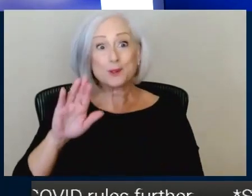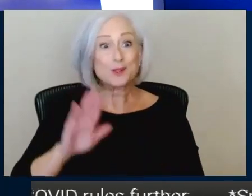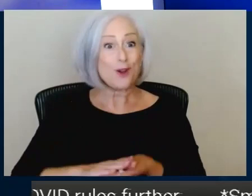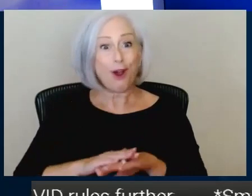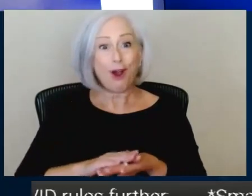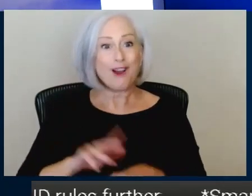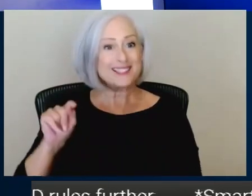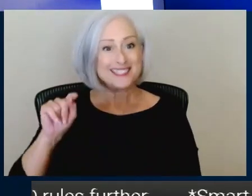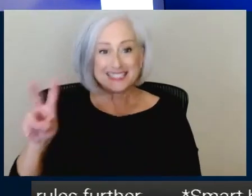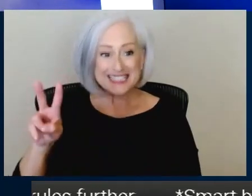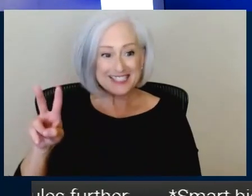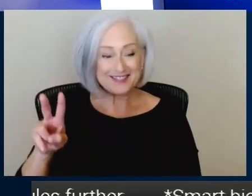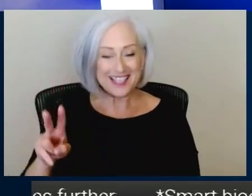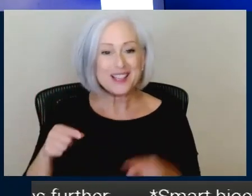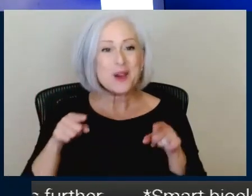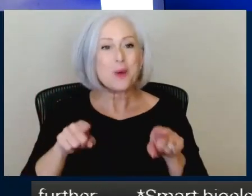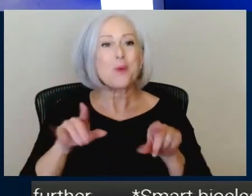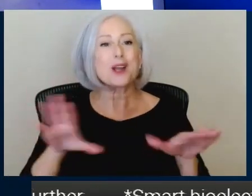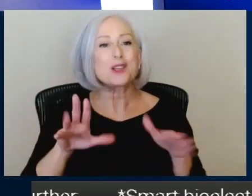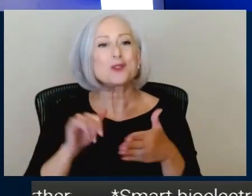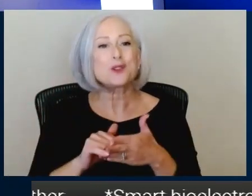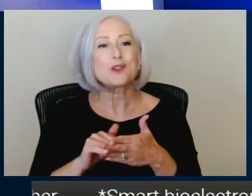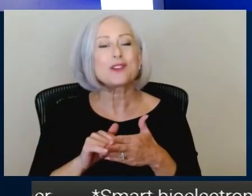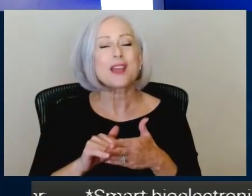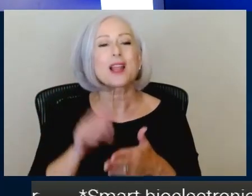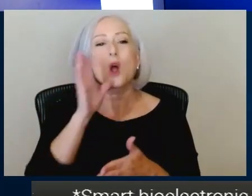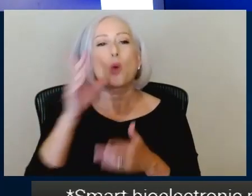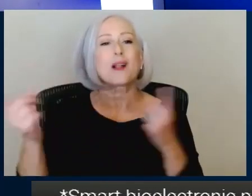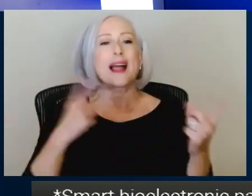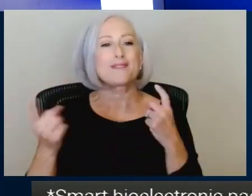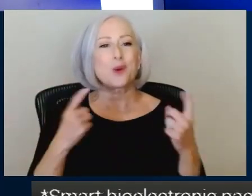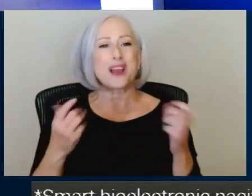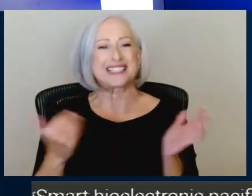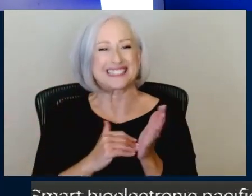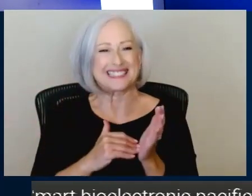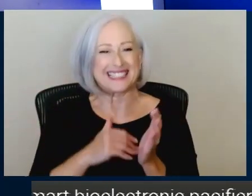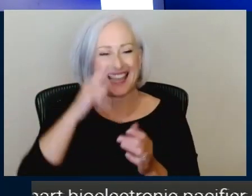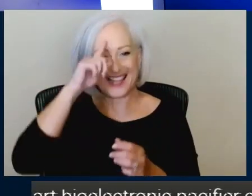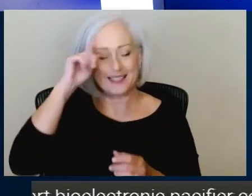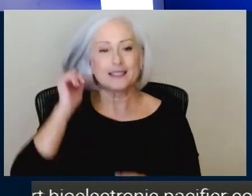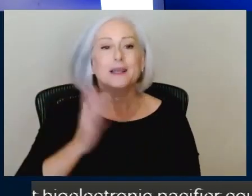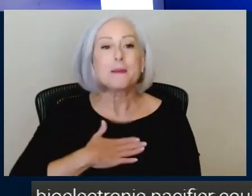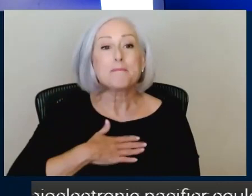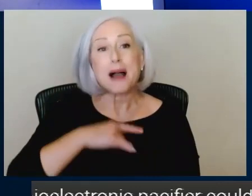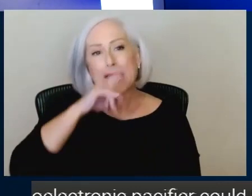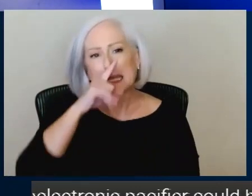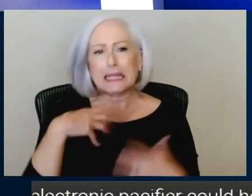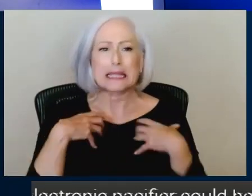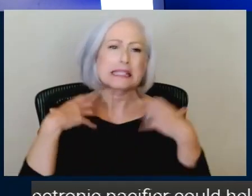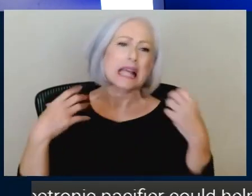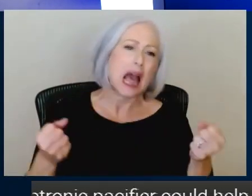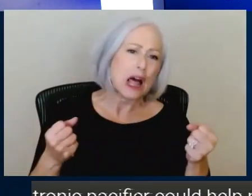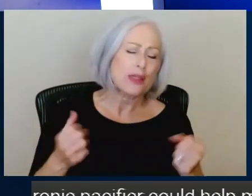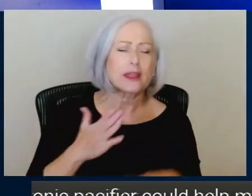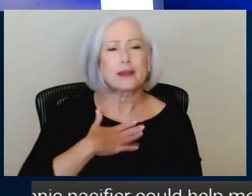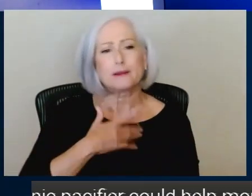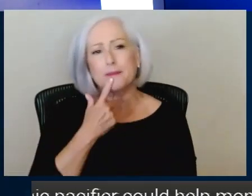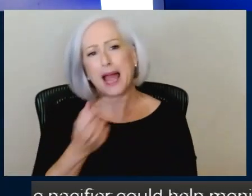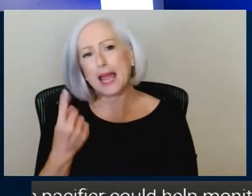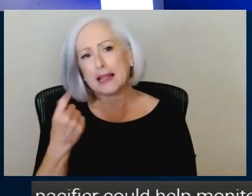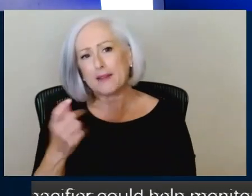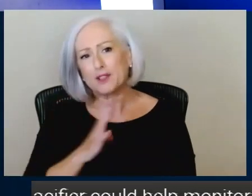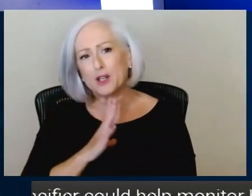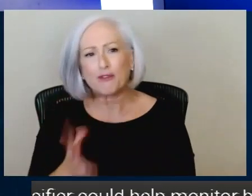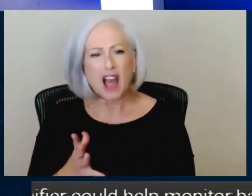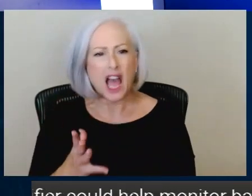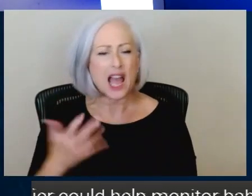Dr. Hawkins, and I want to ask us, the questions are going to start flooding in. My kid's been healthy. My 11-year-old is okay. Do they need a